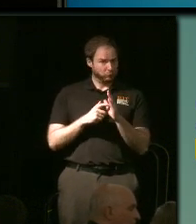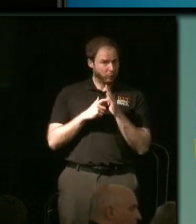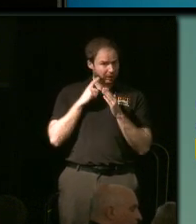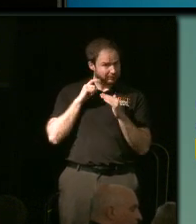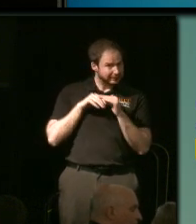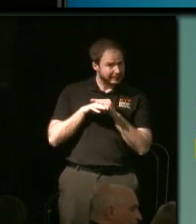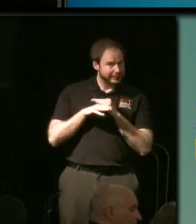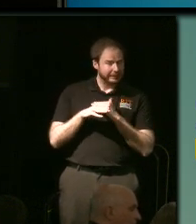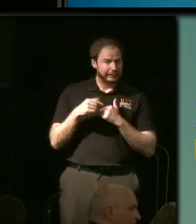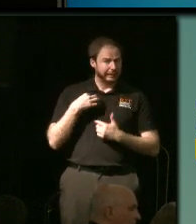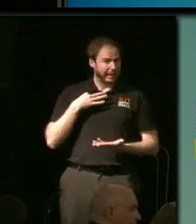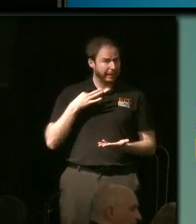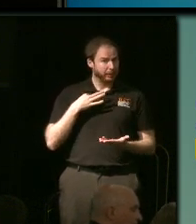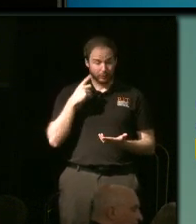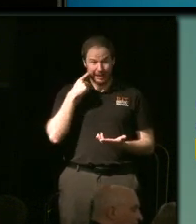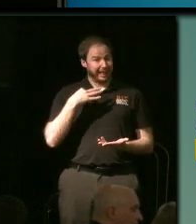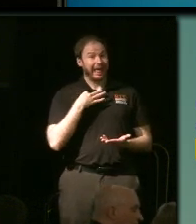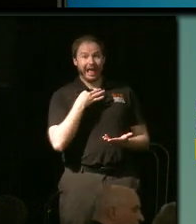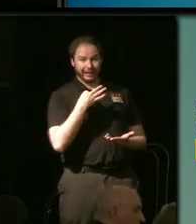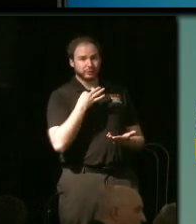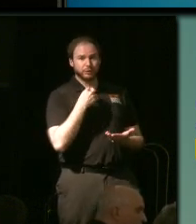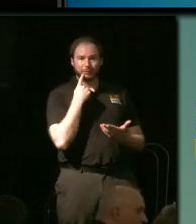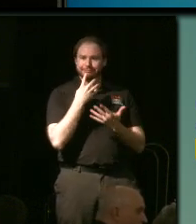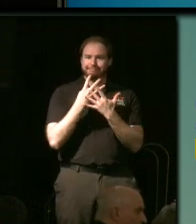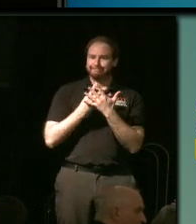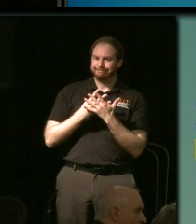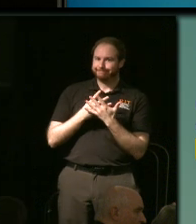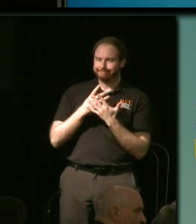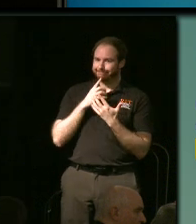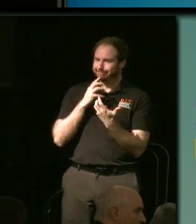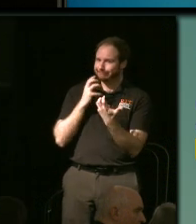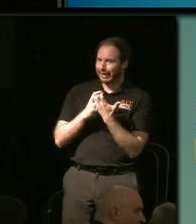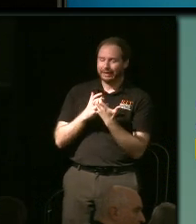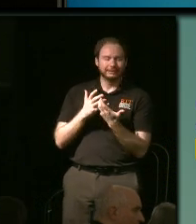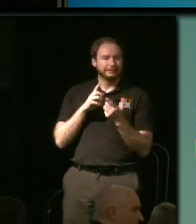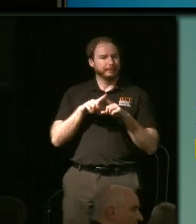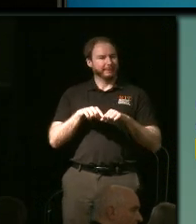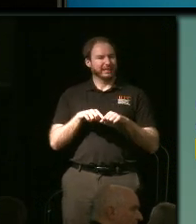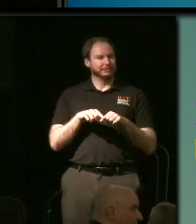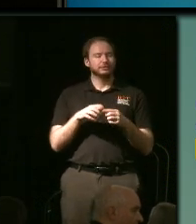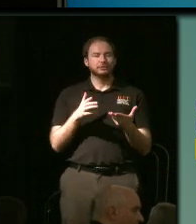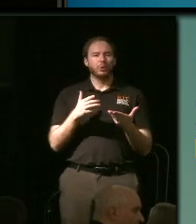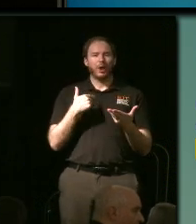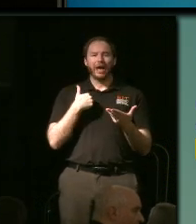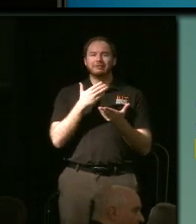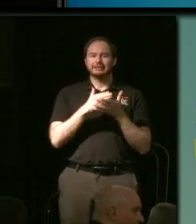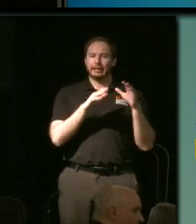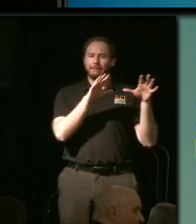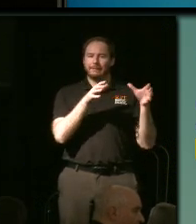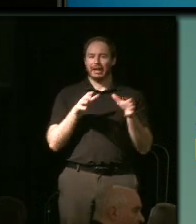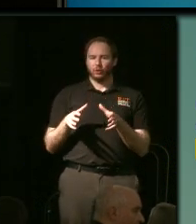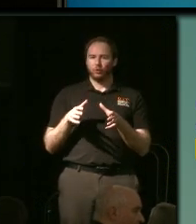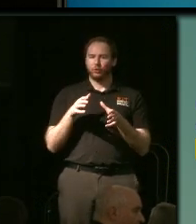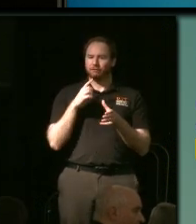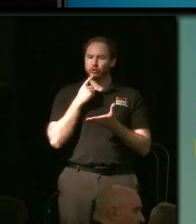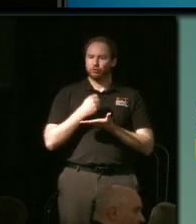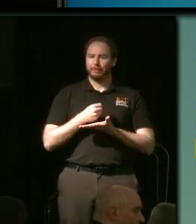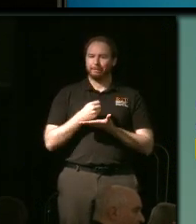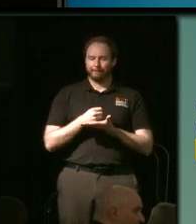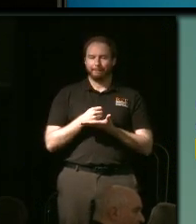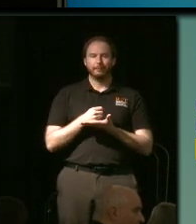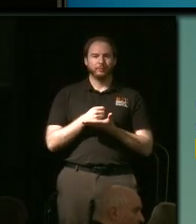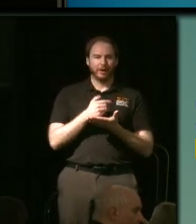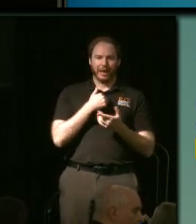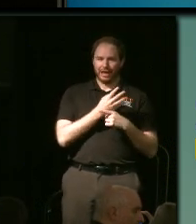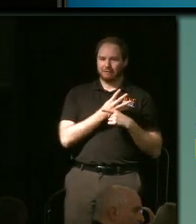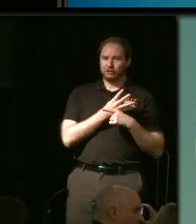eligible? Because not everybody can get in every trial. And there's general categories of treatment. One is the